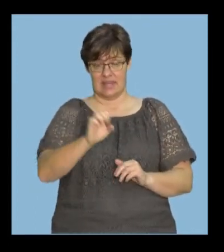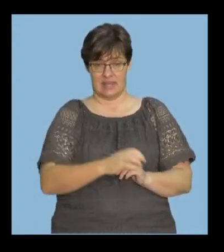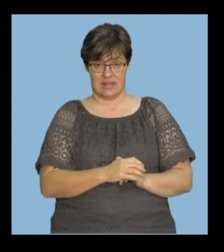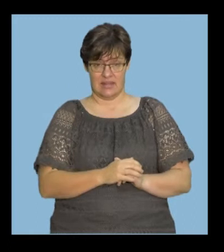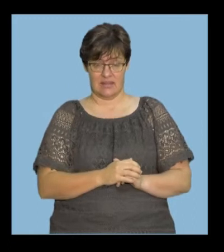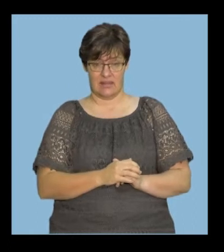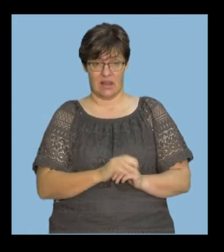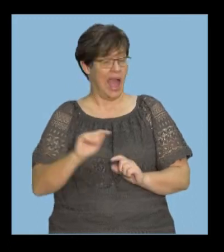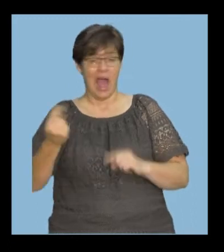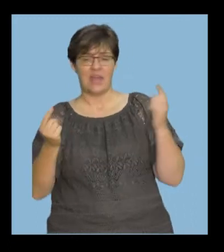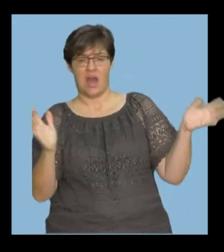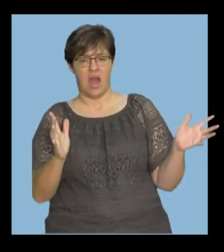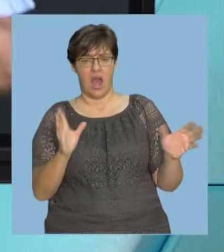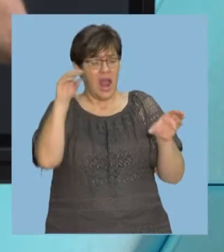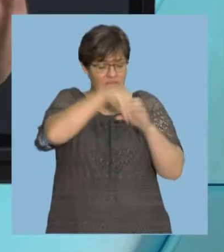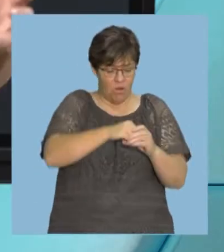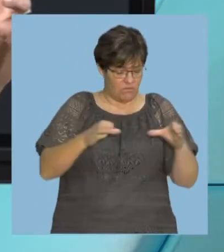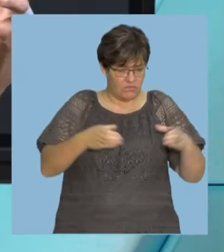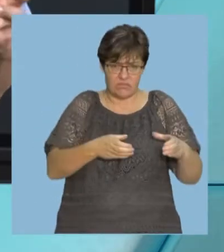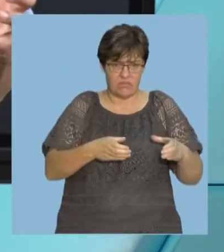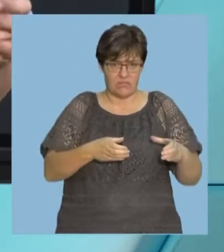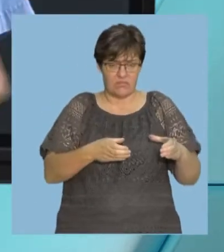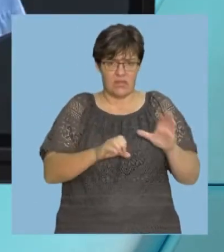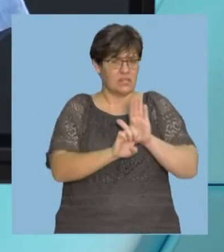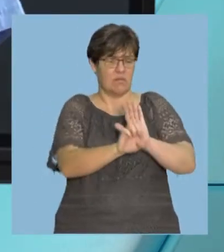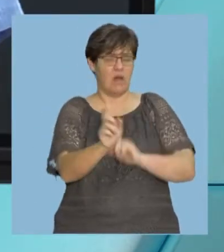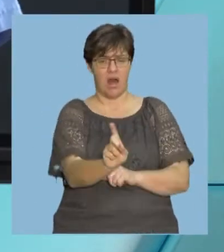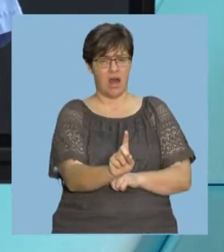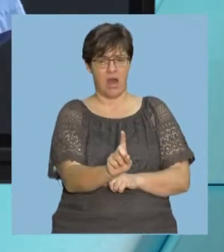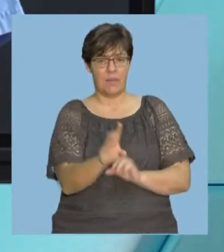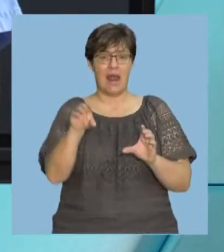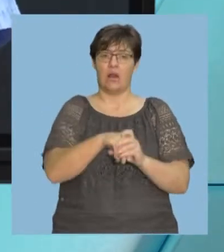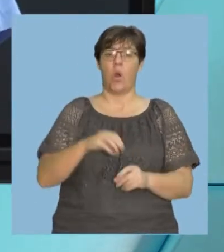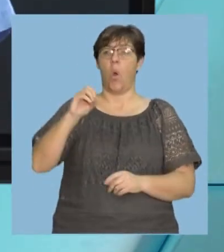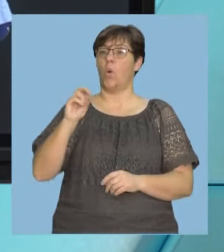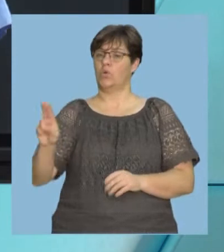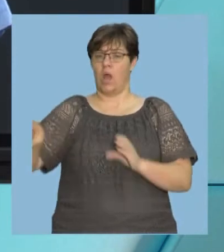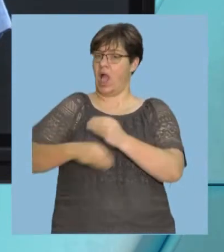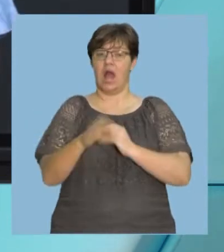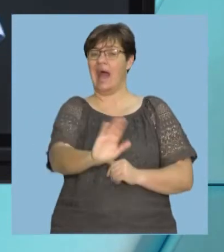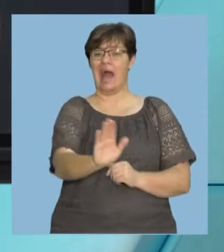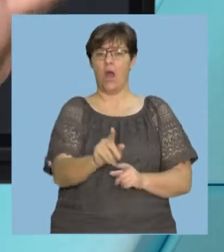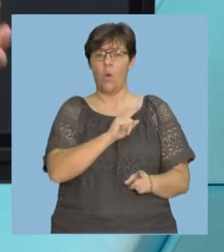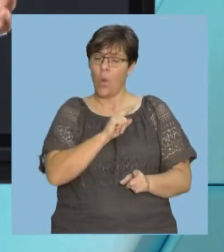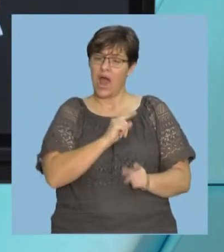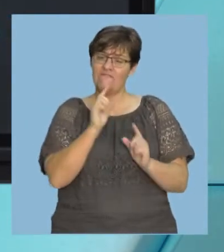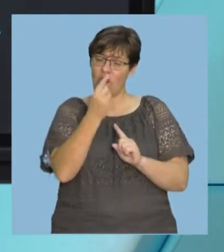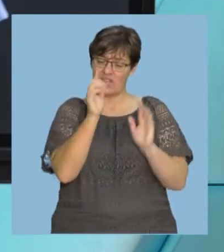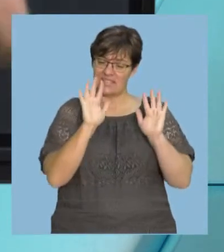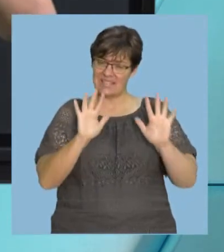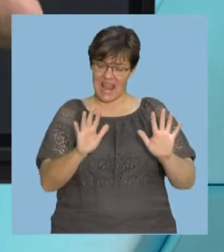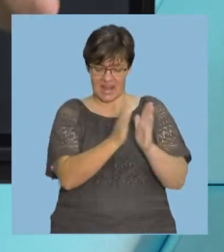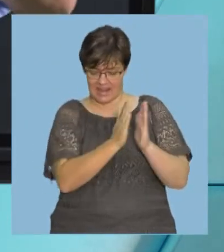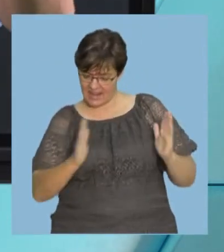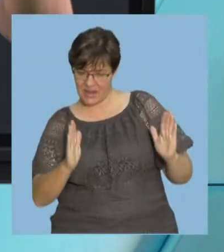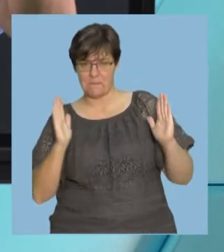E. We don't go to the others. They're not in the sample set. So don't think you need to include O and U. No, they're not in the sample set.